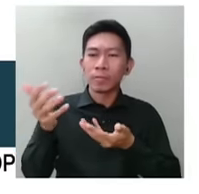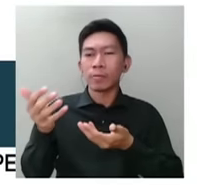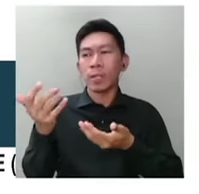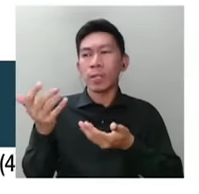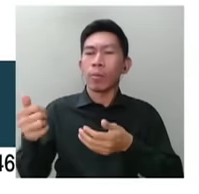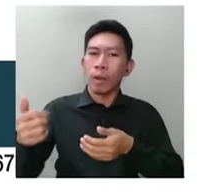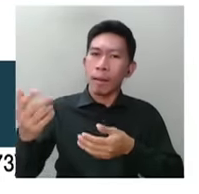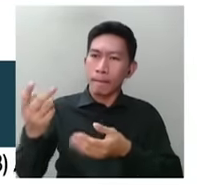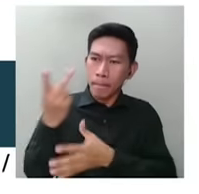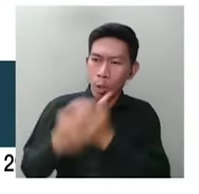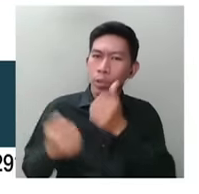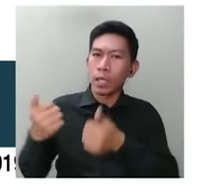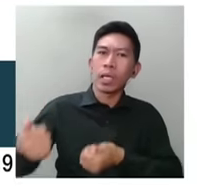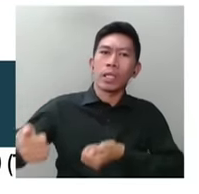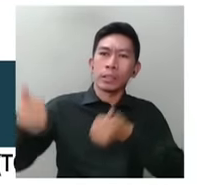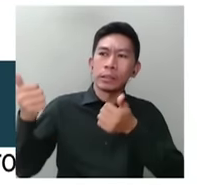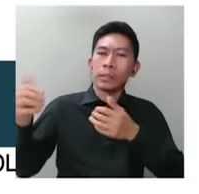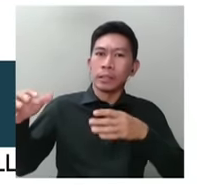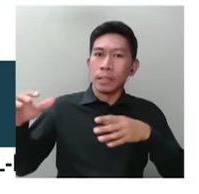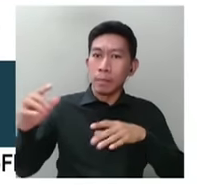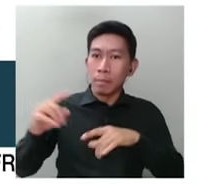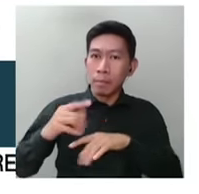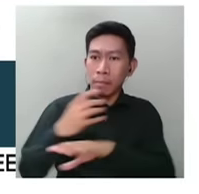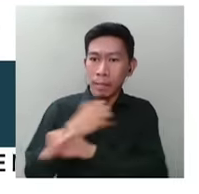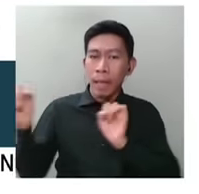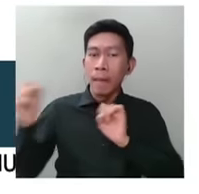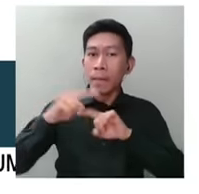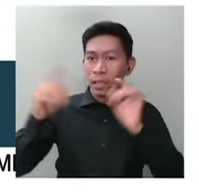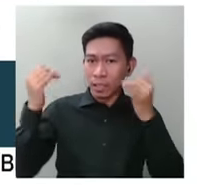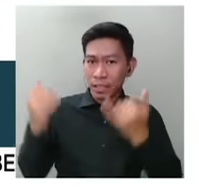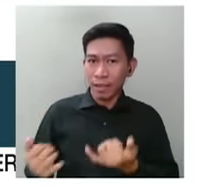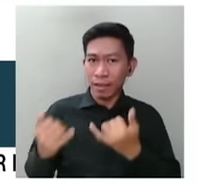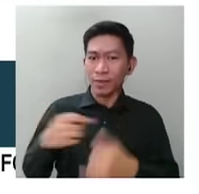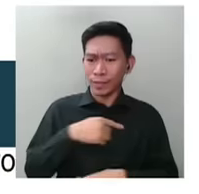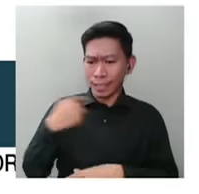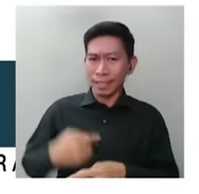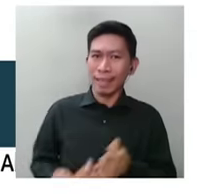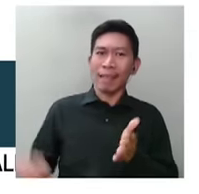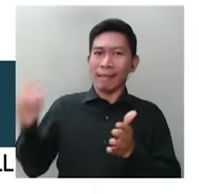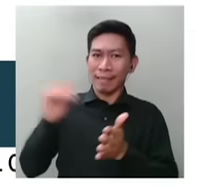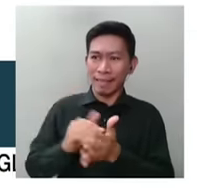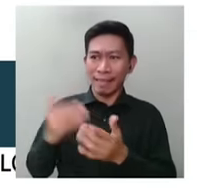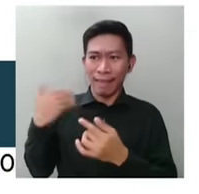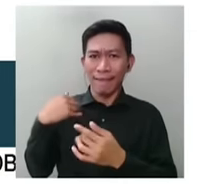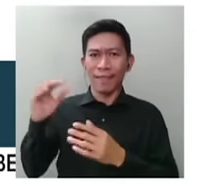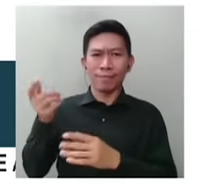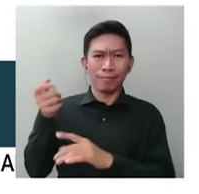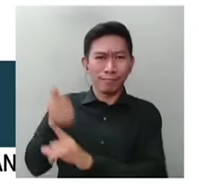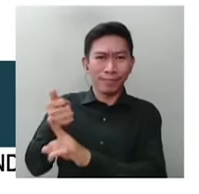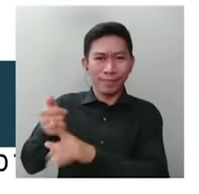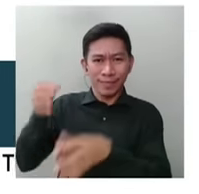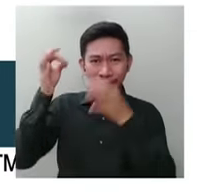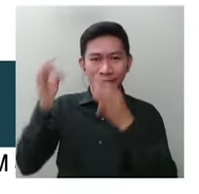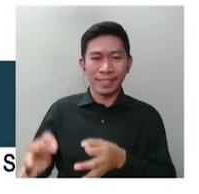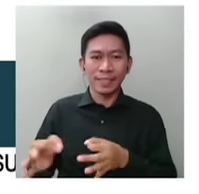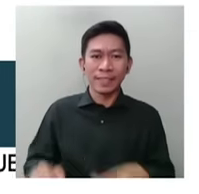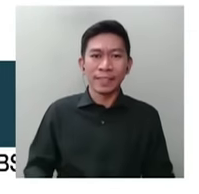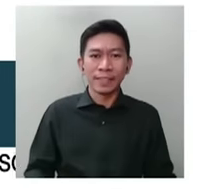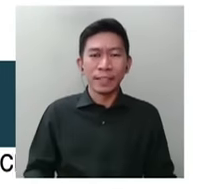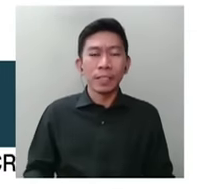situation, then suddenly China will come out with this unilateral action. So once again, the duality on display.